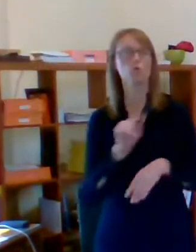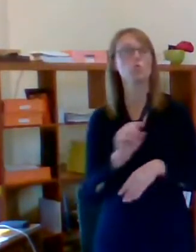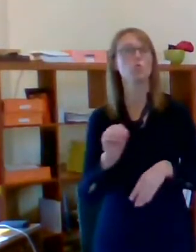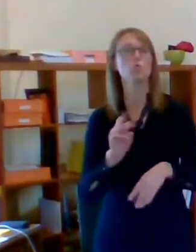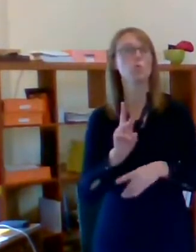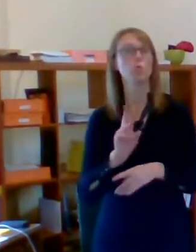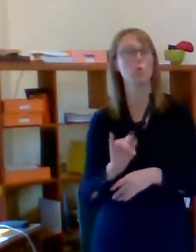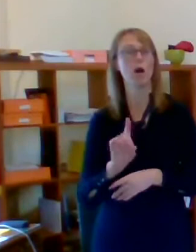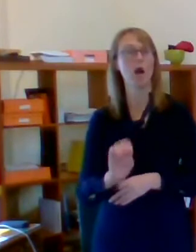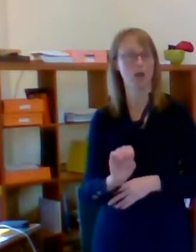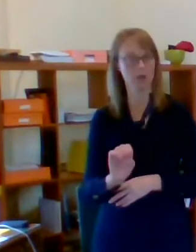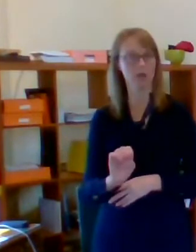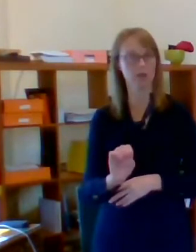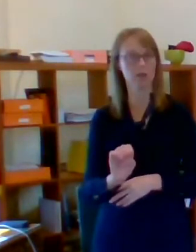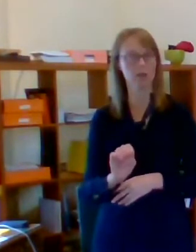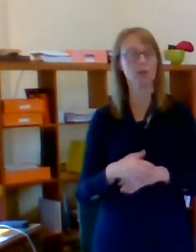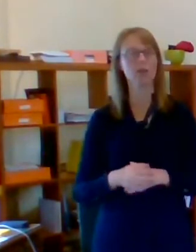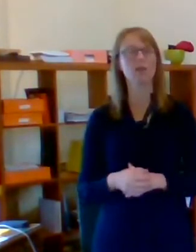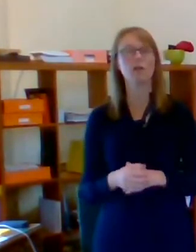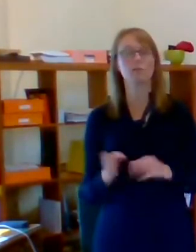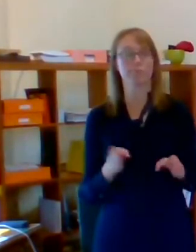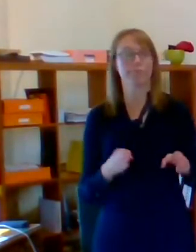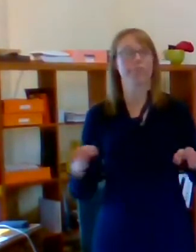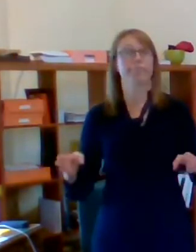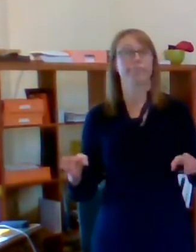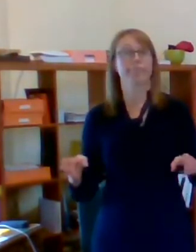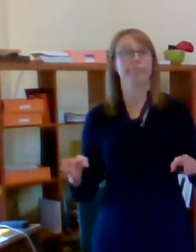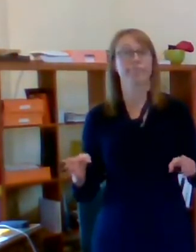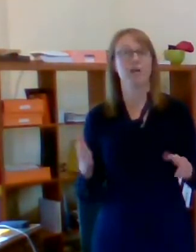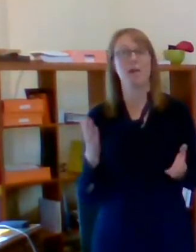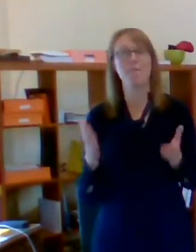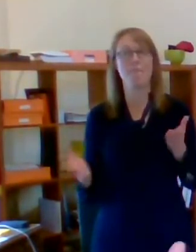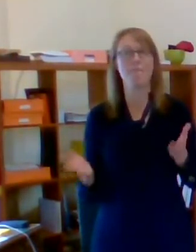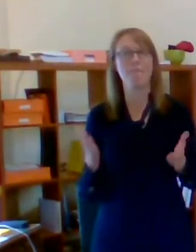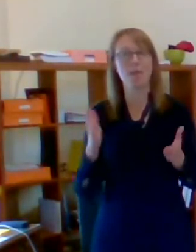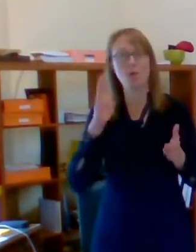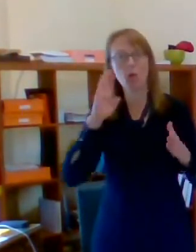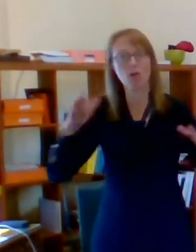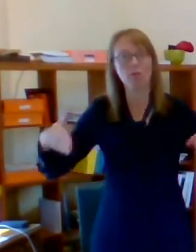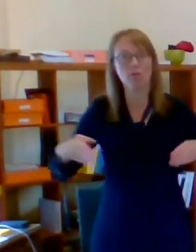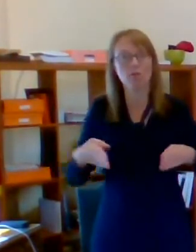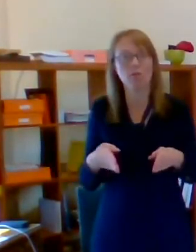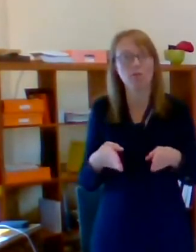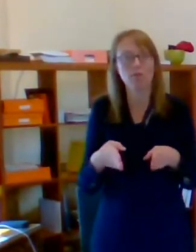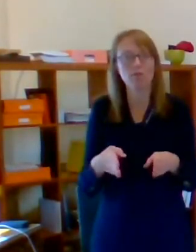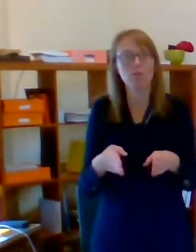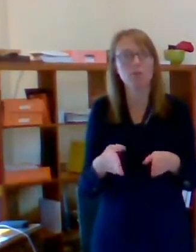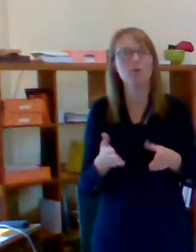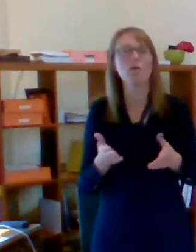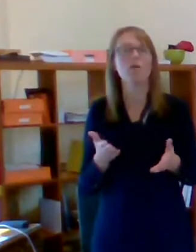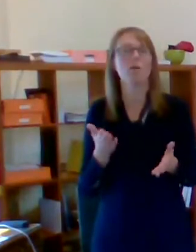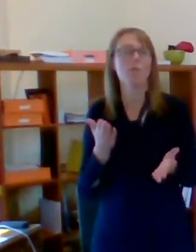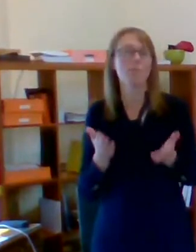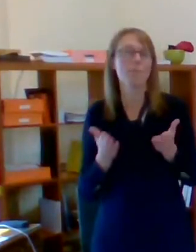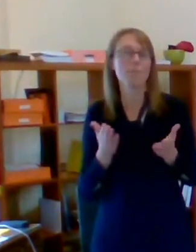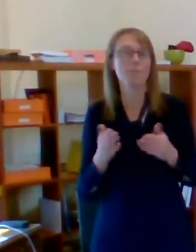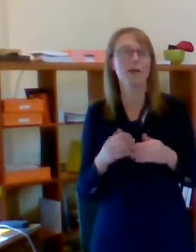and there is planning underway to maybe do bump outs at the curbs to make those crosswalks shorter,